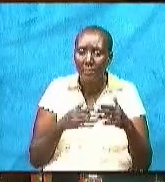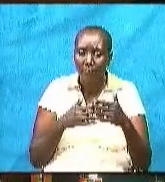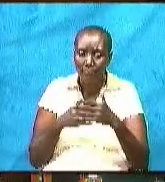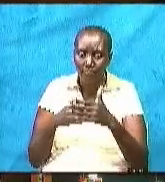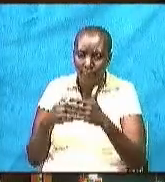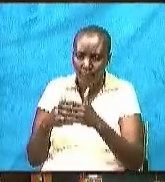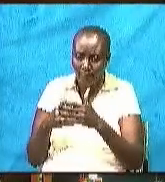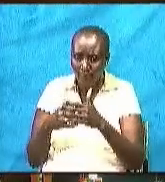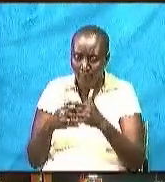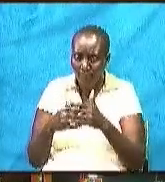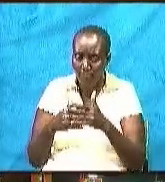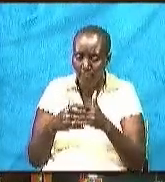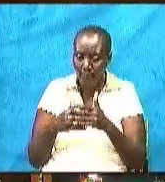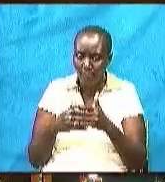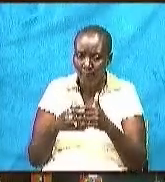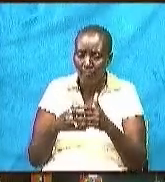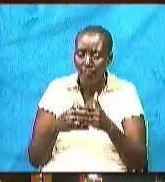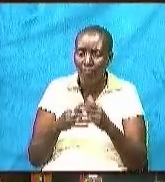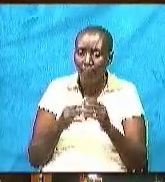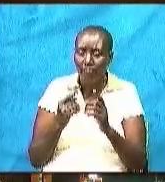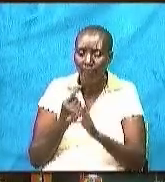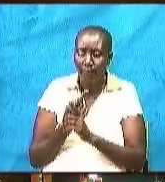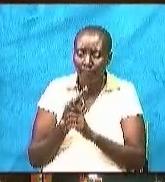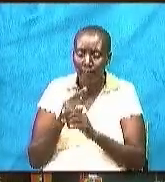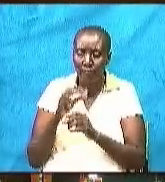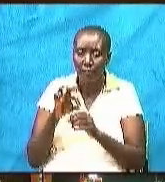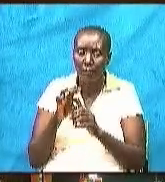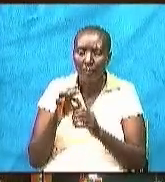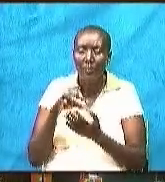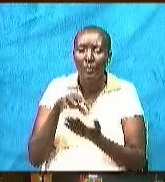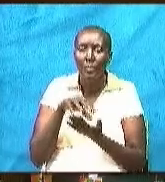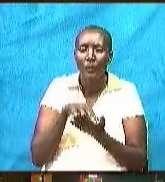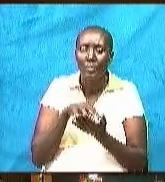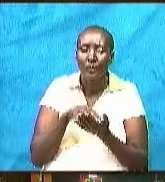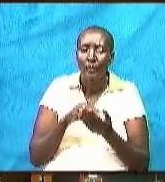following polling stations.